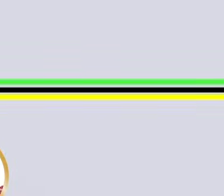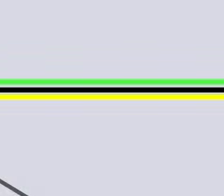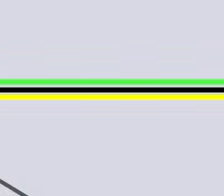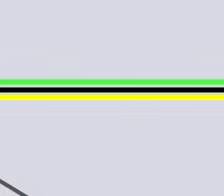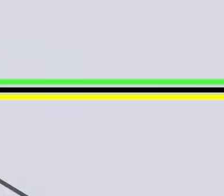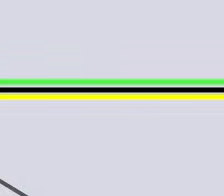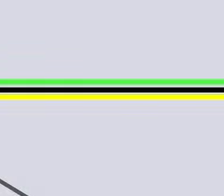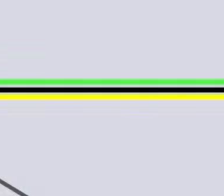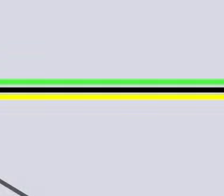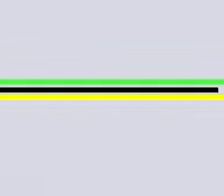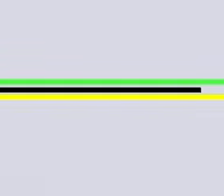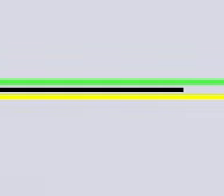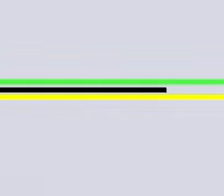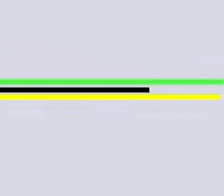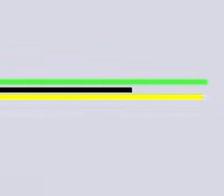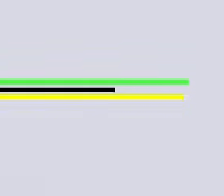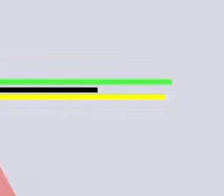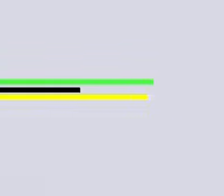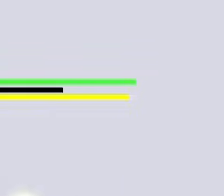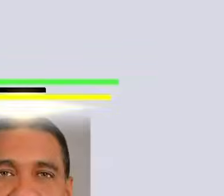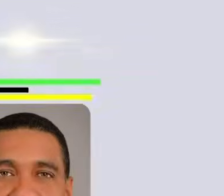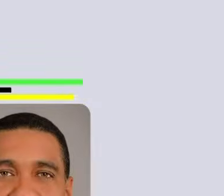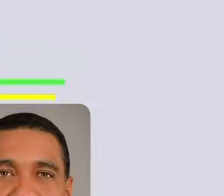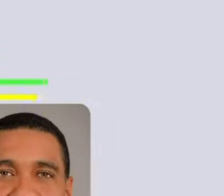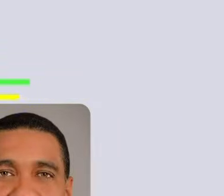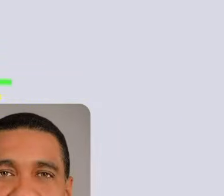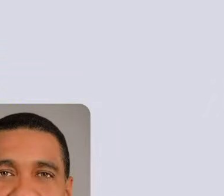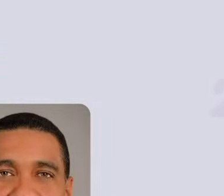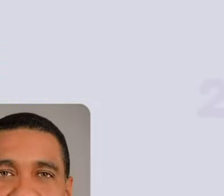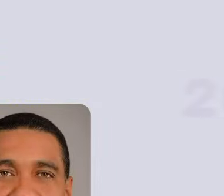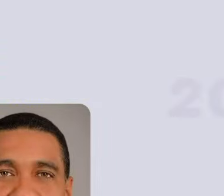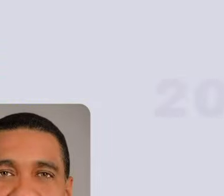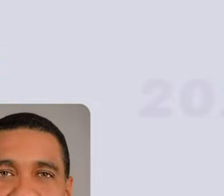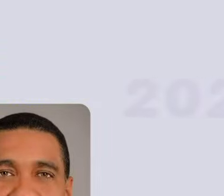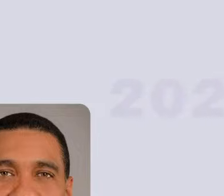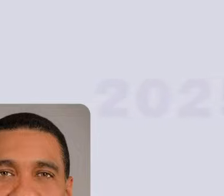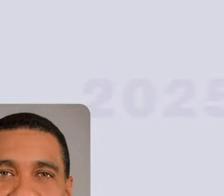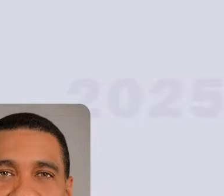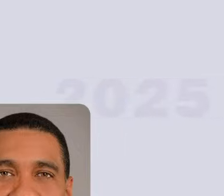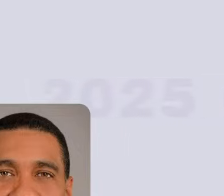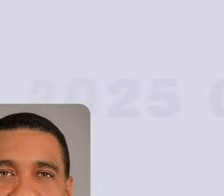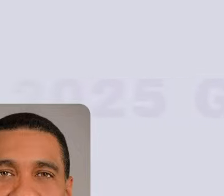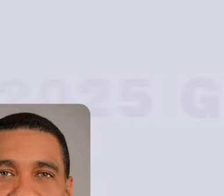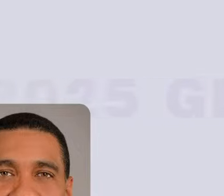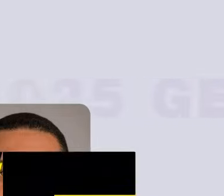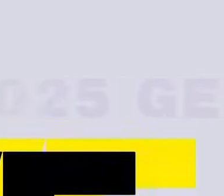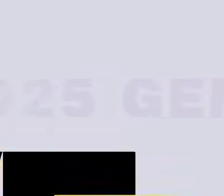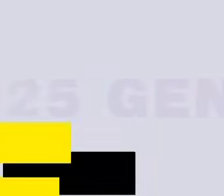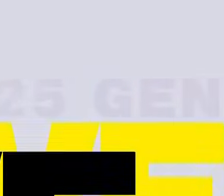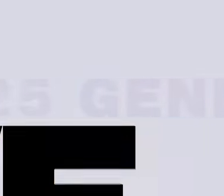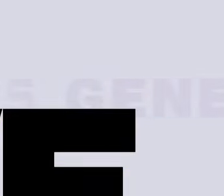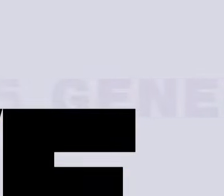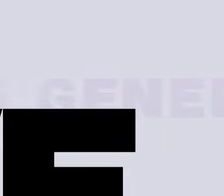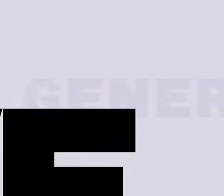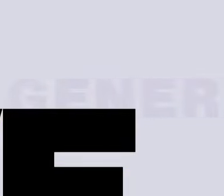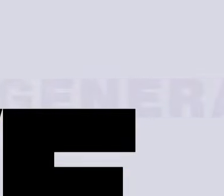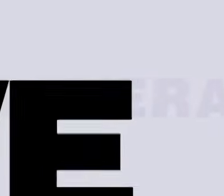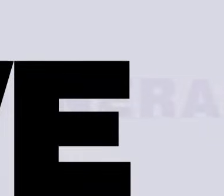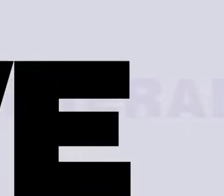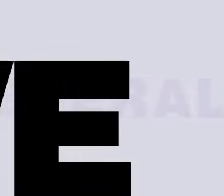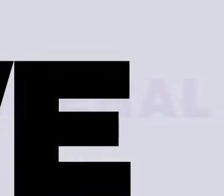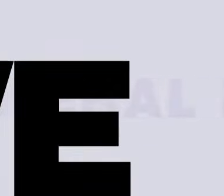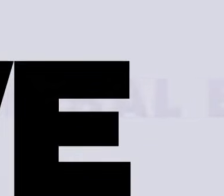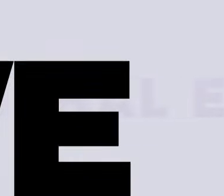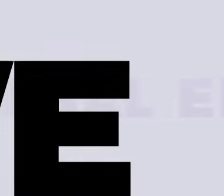Birdie, H&L Homes, and VM Group. See the leaders' debate between the two major political parties live August 28th